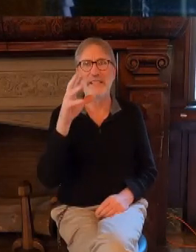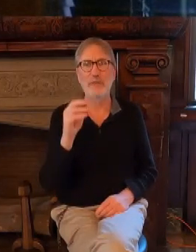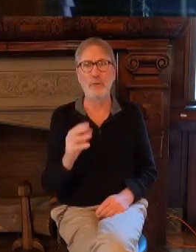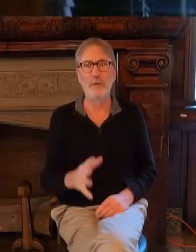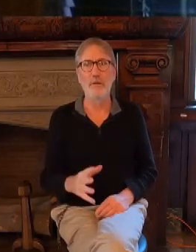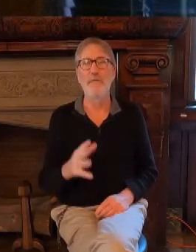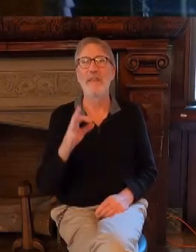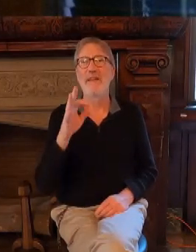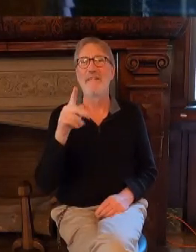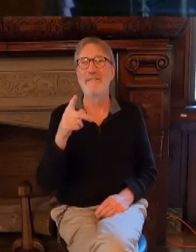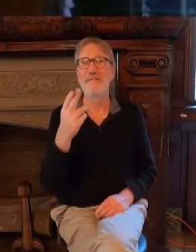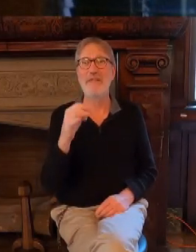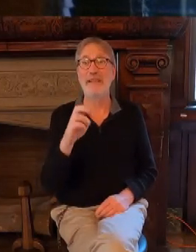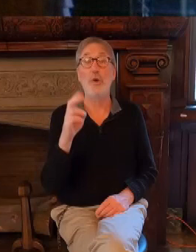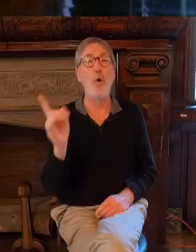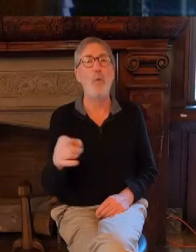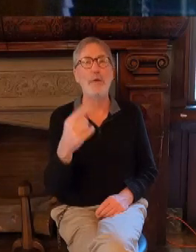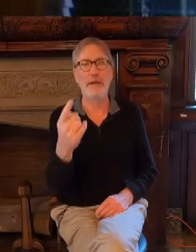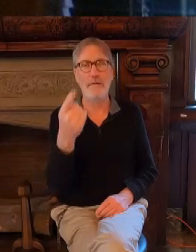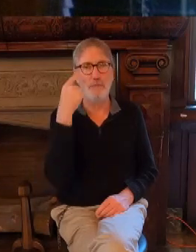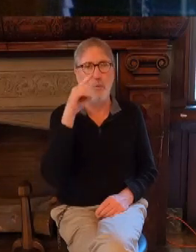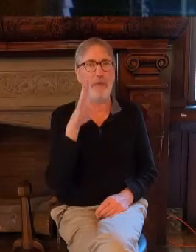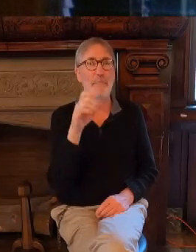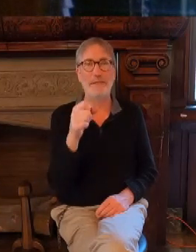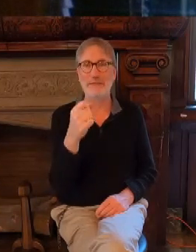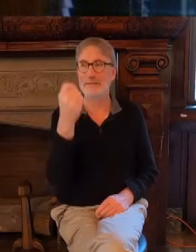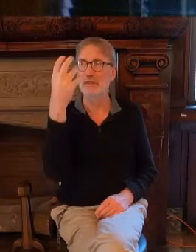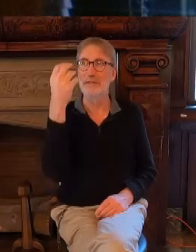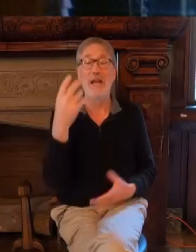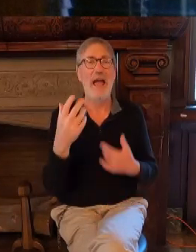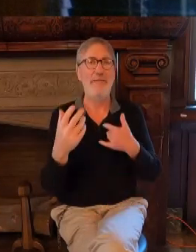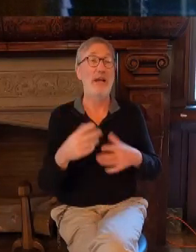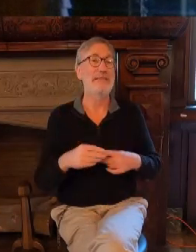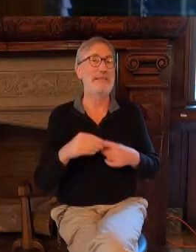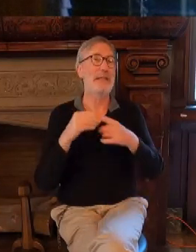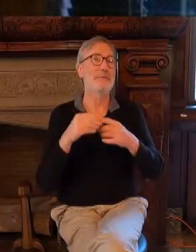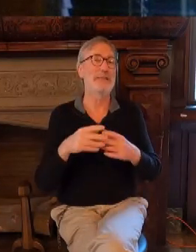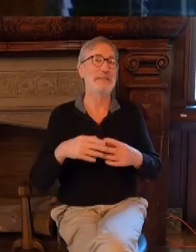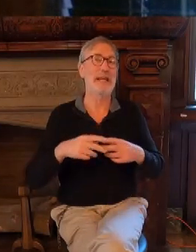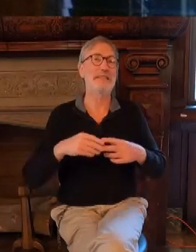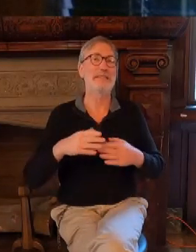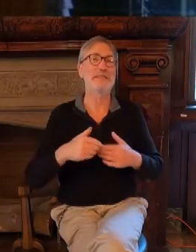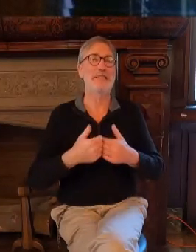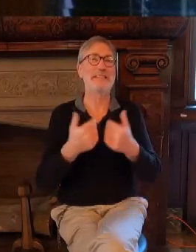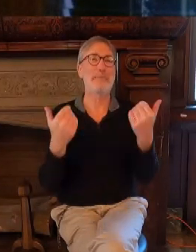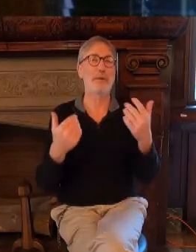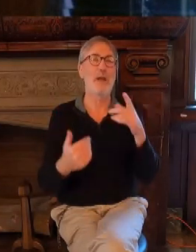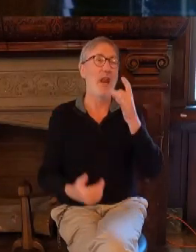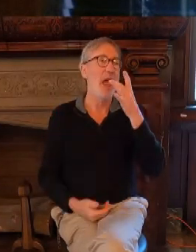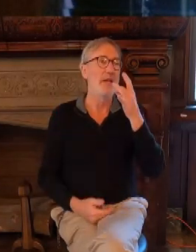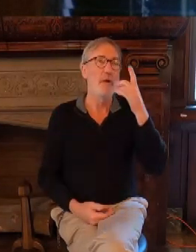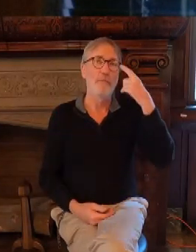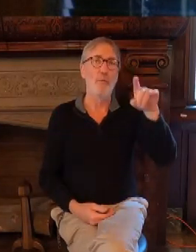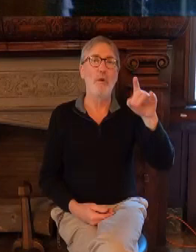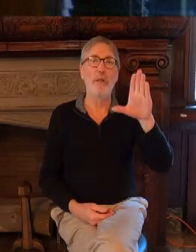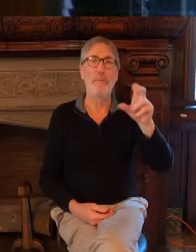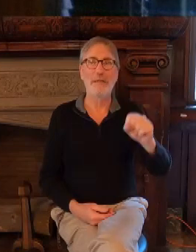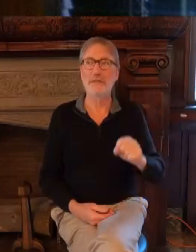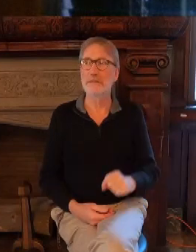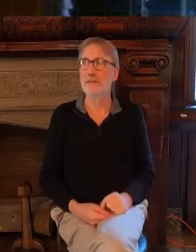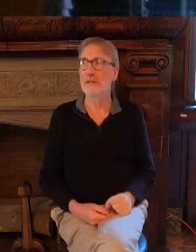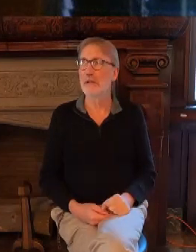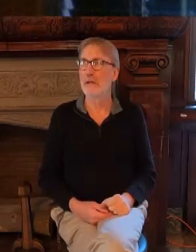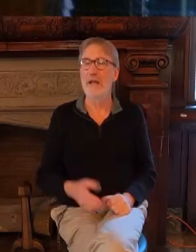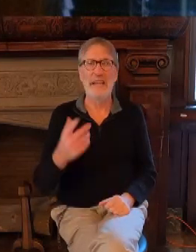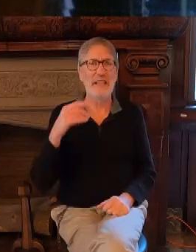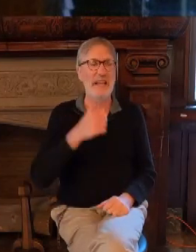that is just for the bus. And so there's a separate bus signal that if you've been to, I don't know how much in America this exists, but